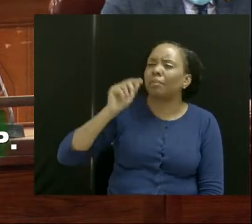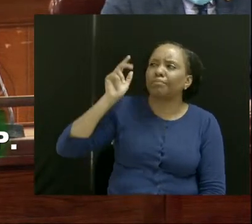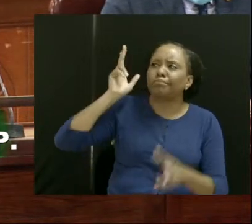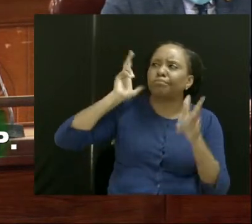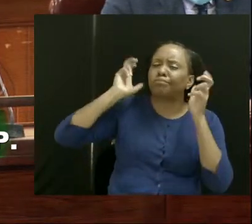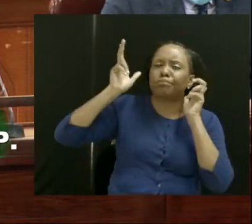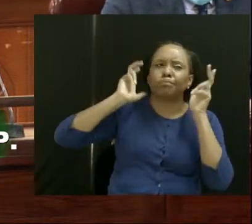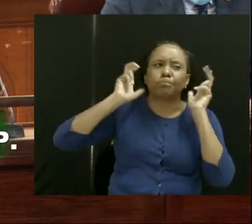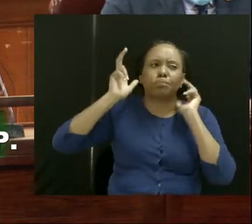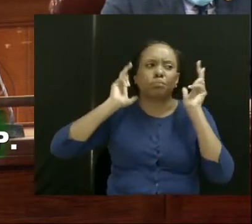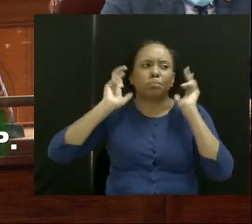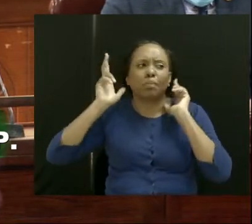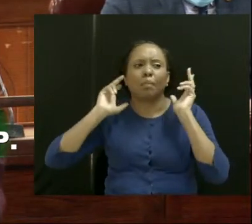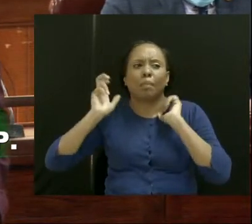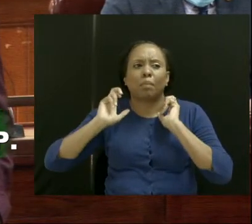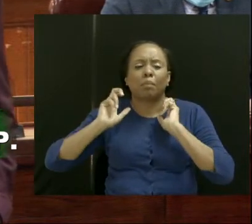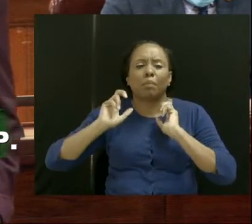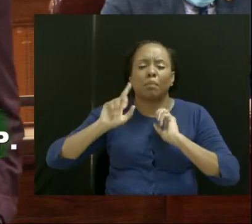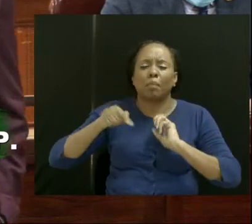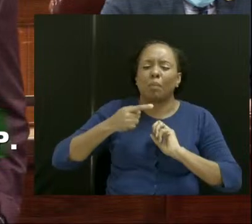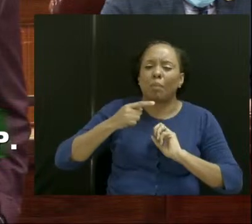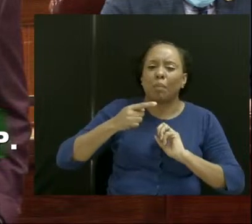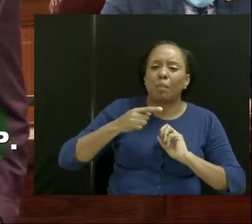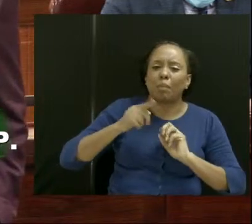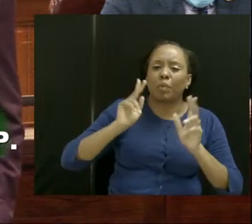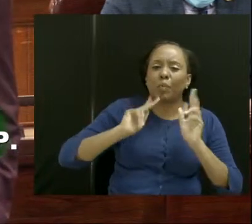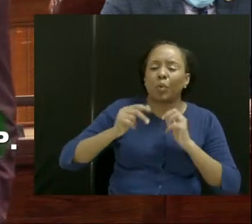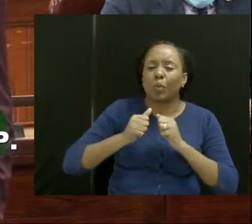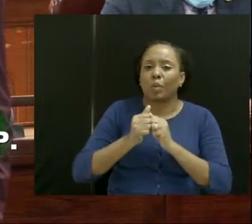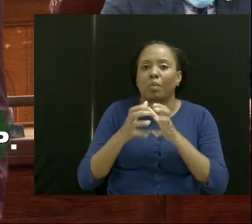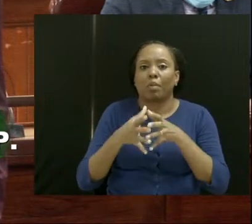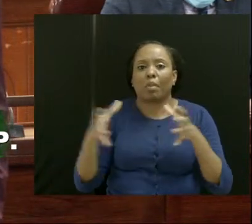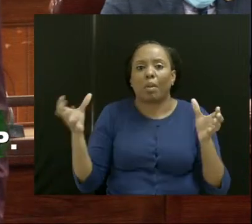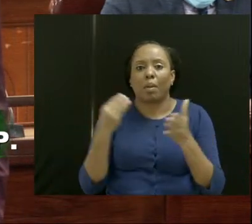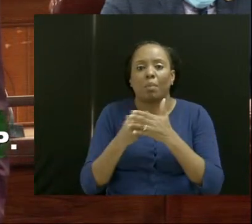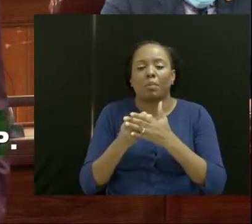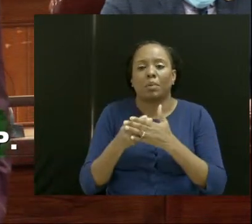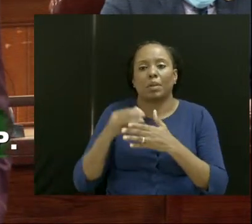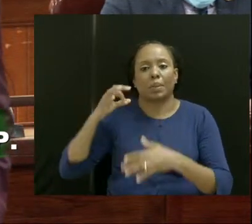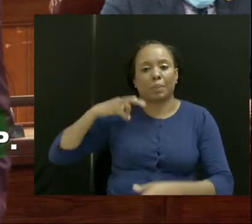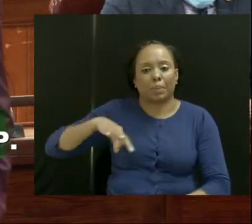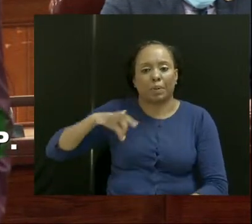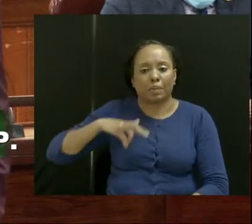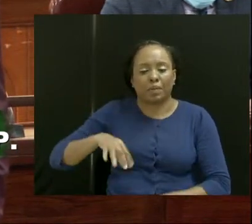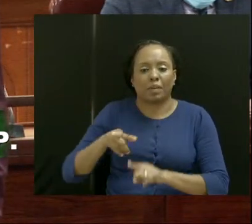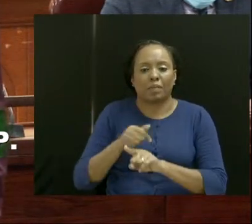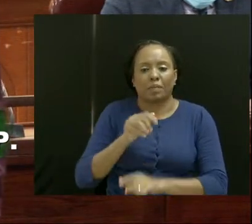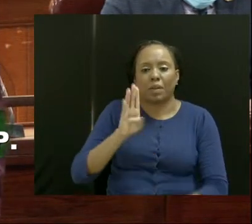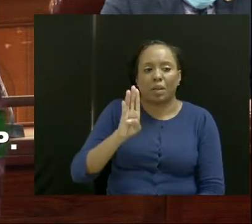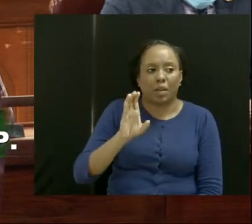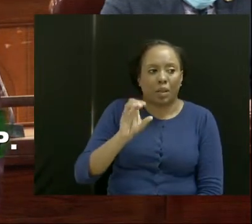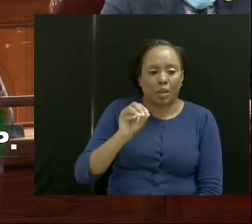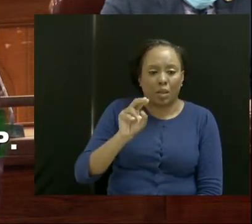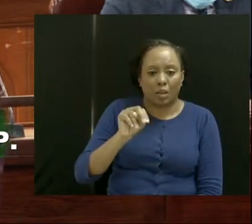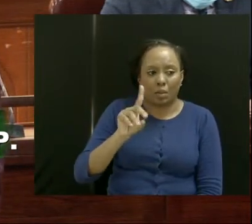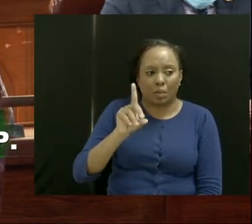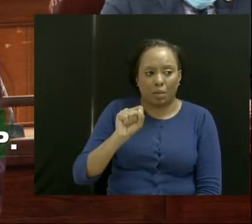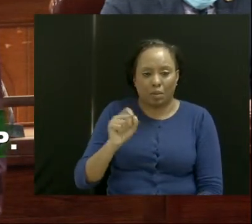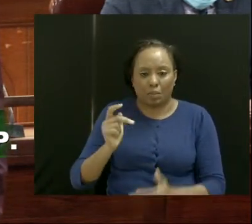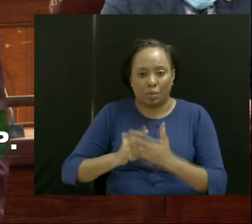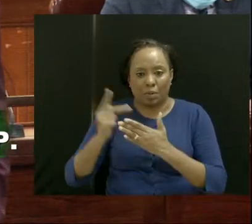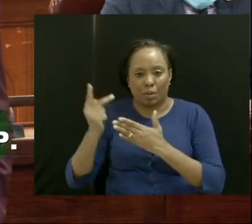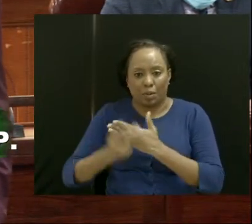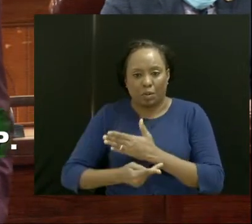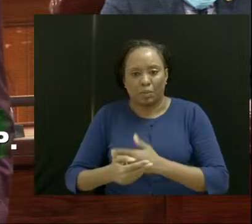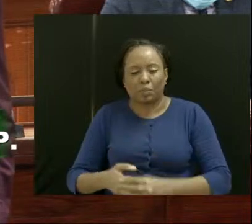Prime Minister says it's about $4.5 million or so dollars per month